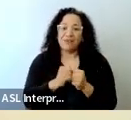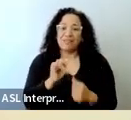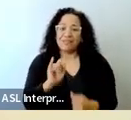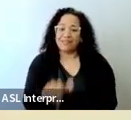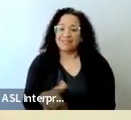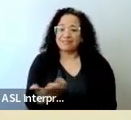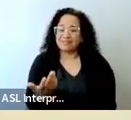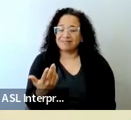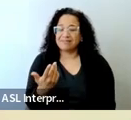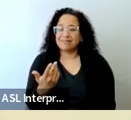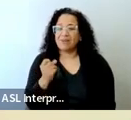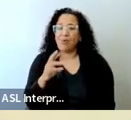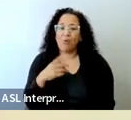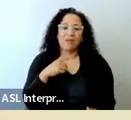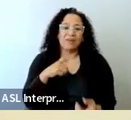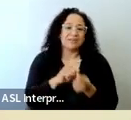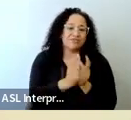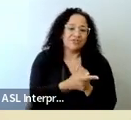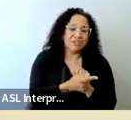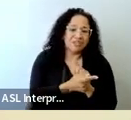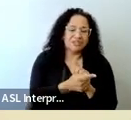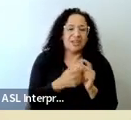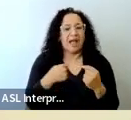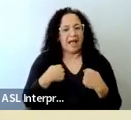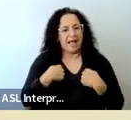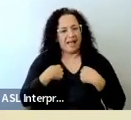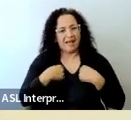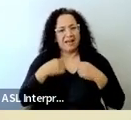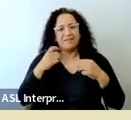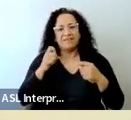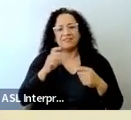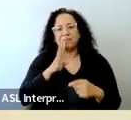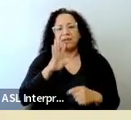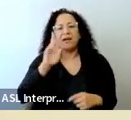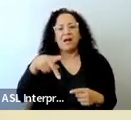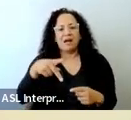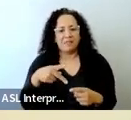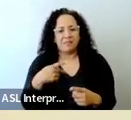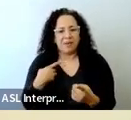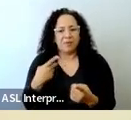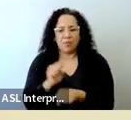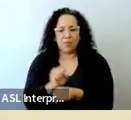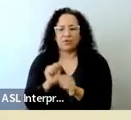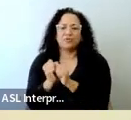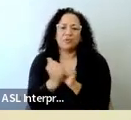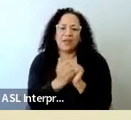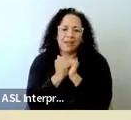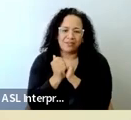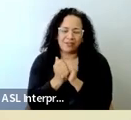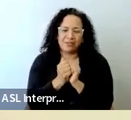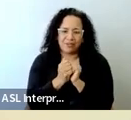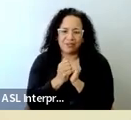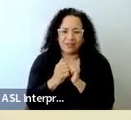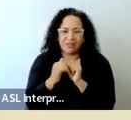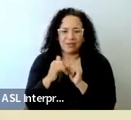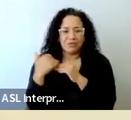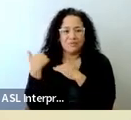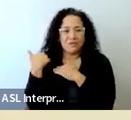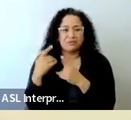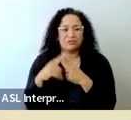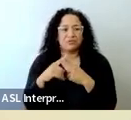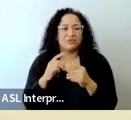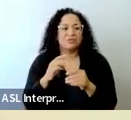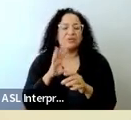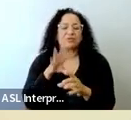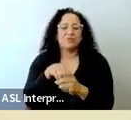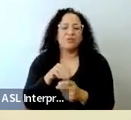going to, or if I need to change things, I'm going to be the one to speak up about that. We're going to work together on that. This responsibility to contribute to your